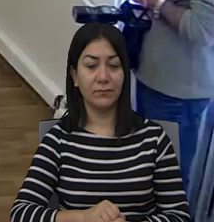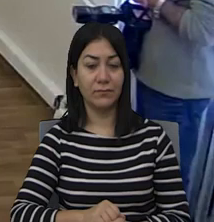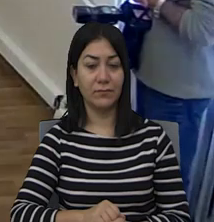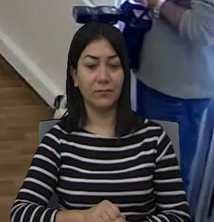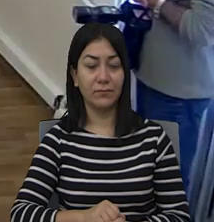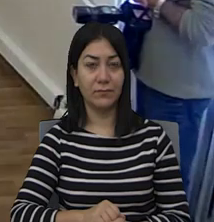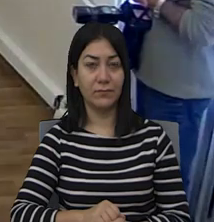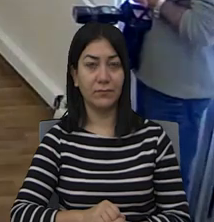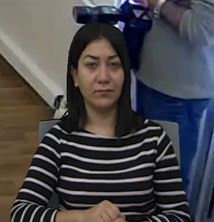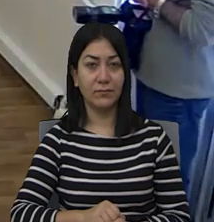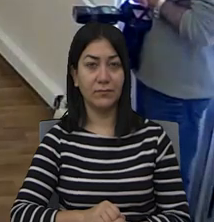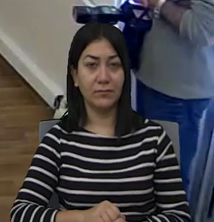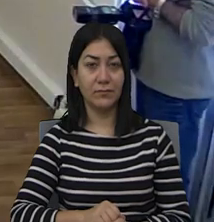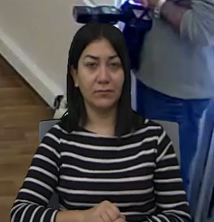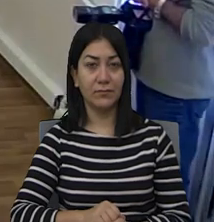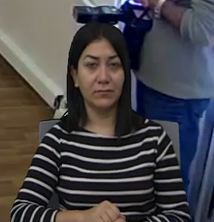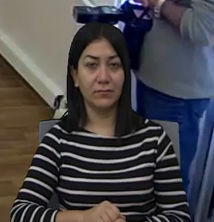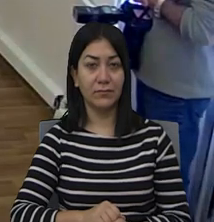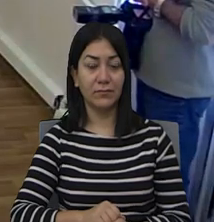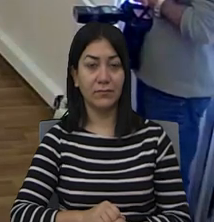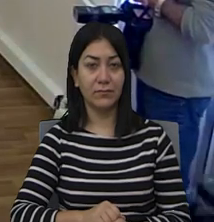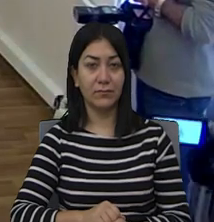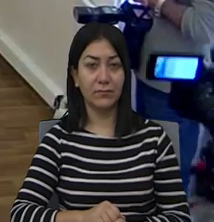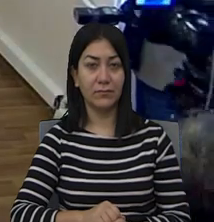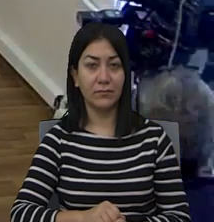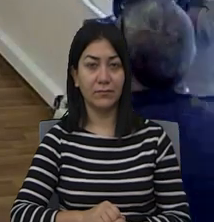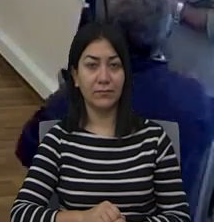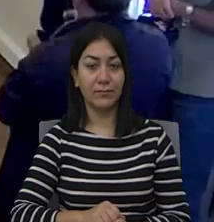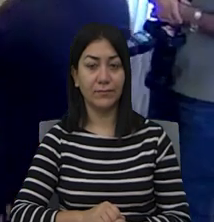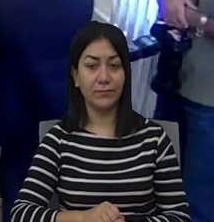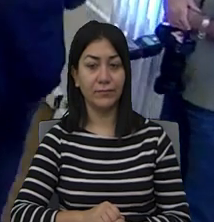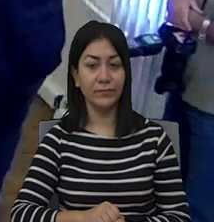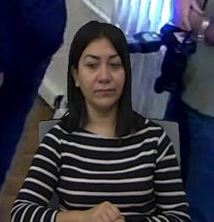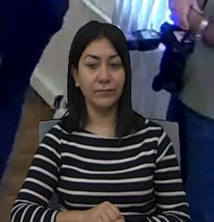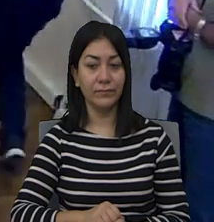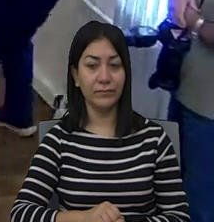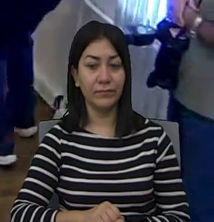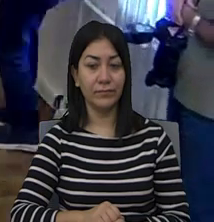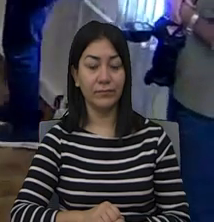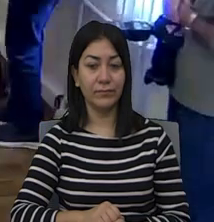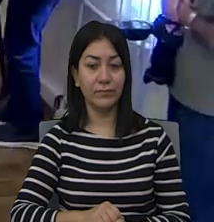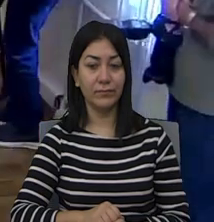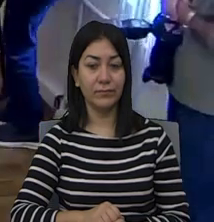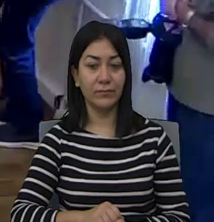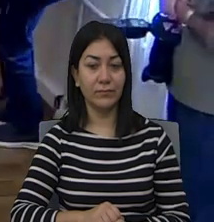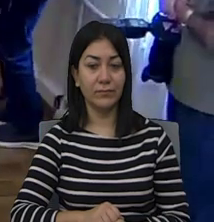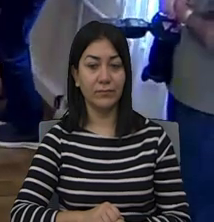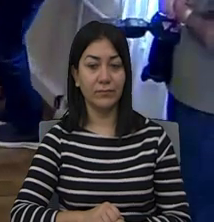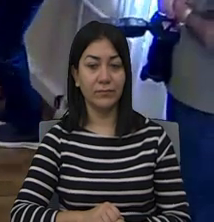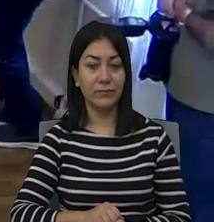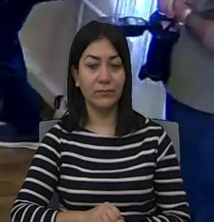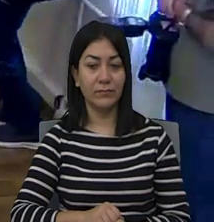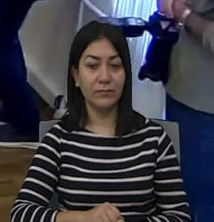Democracy, the development of democracy in Armenia is more needed by the population of Armenia